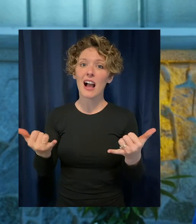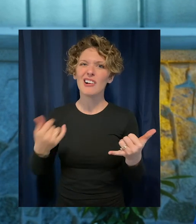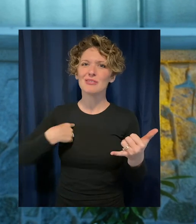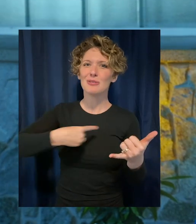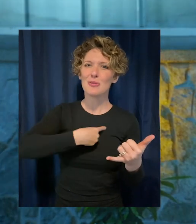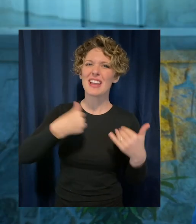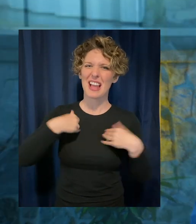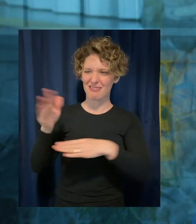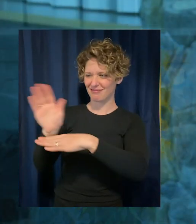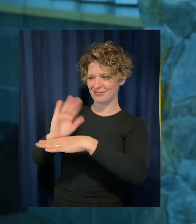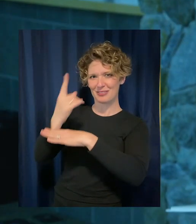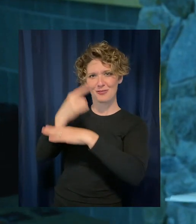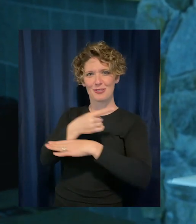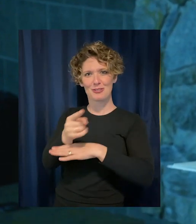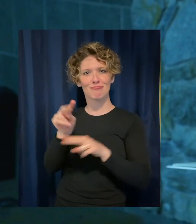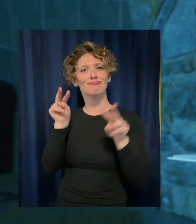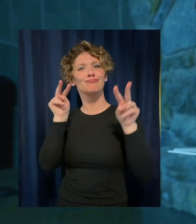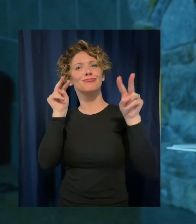years together.